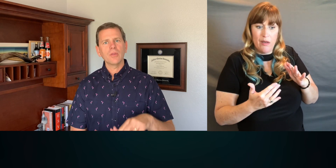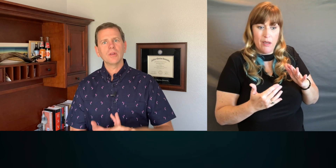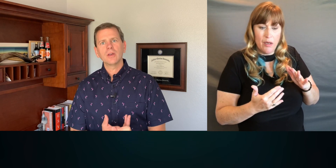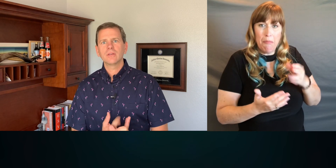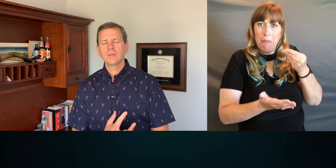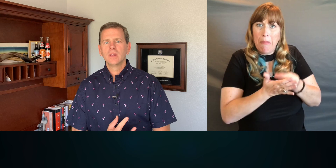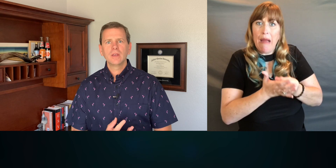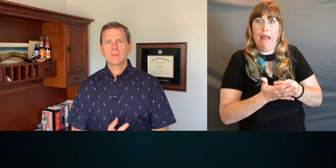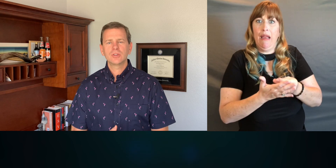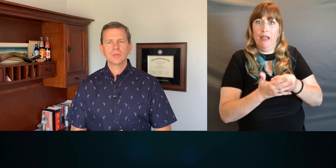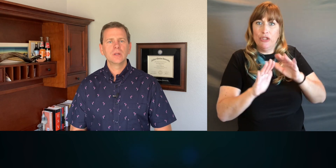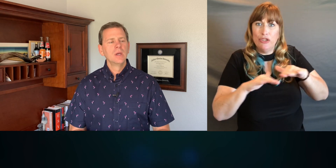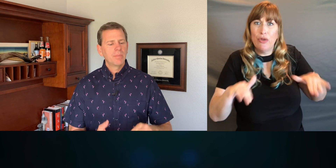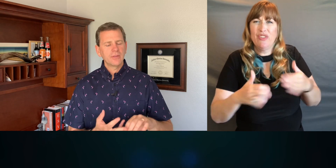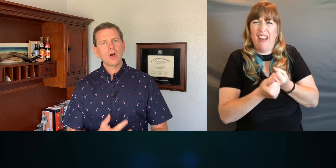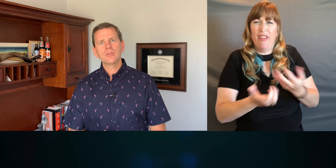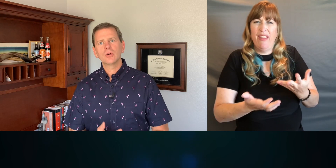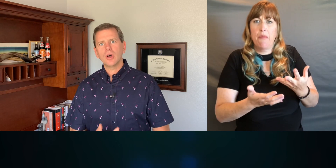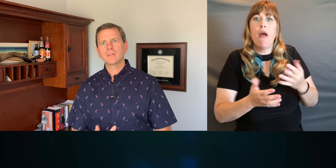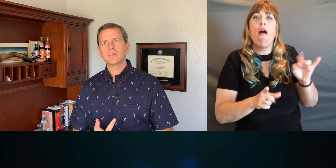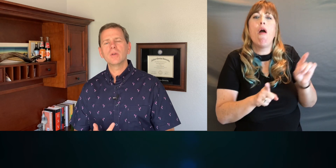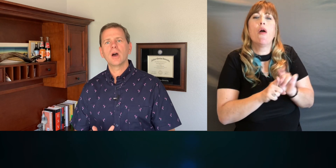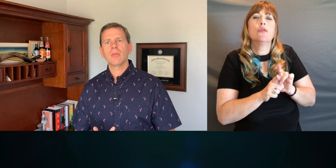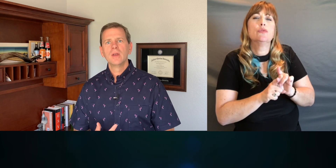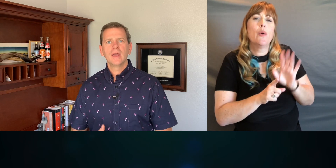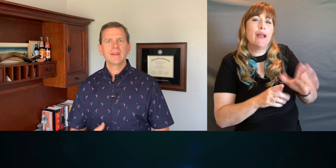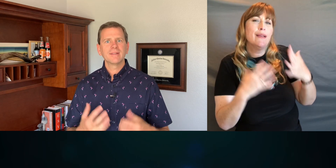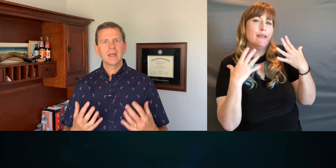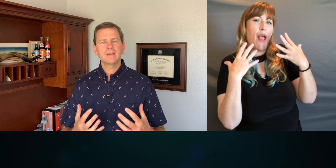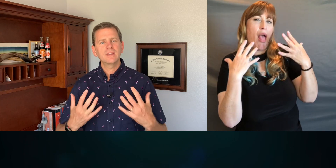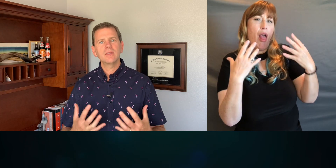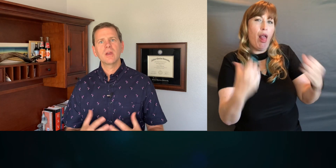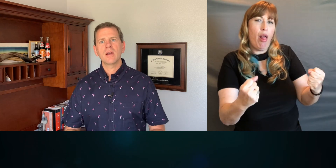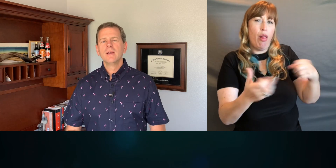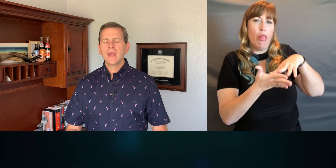his wealth and lost his children, but he's also lost his own health. And